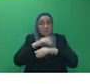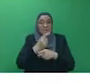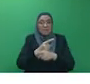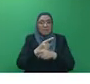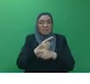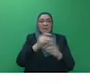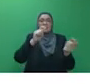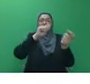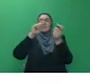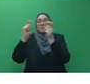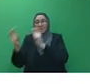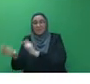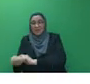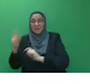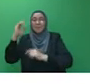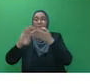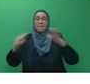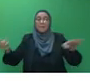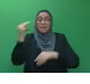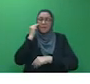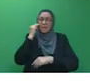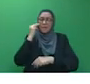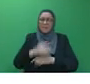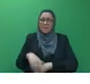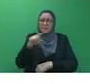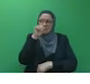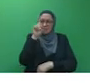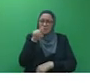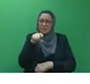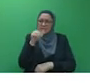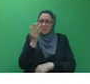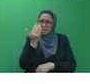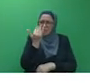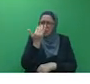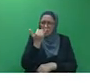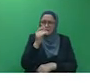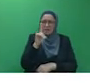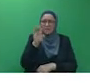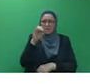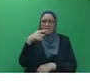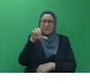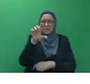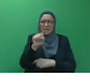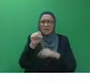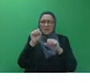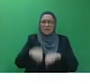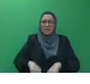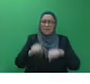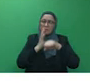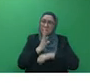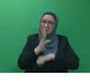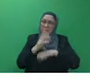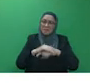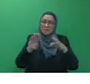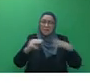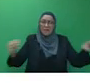100 right and then you went to a basa thing and then people was like why did douglas keep that best best kept secret that